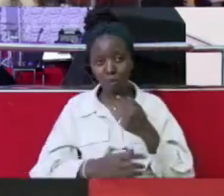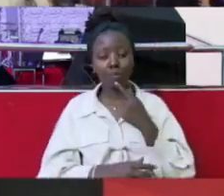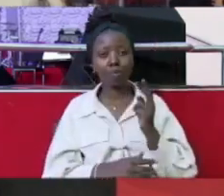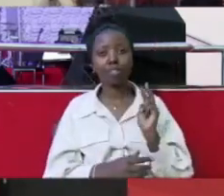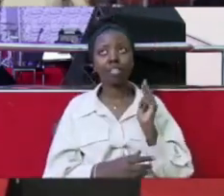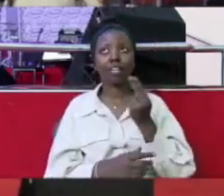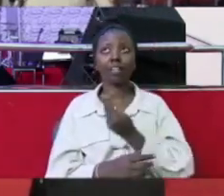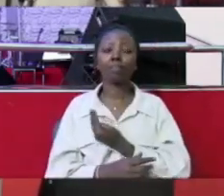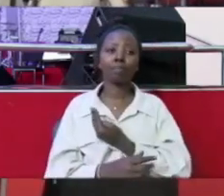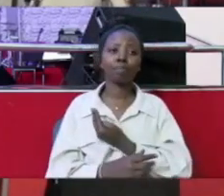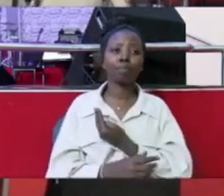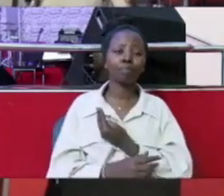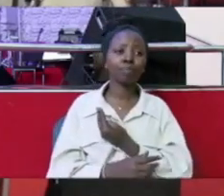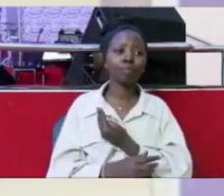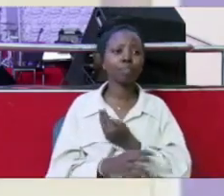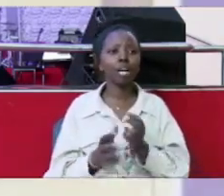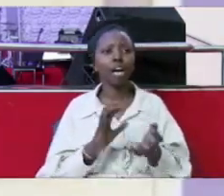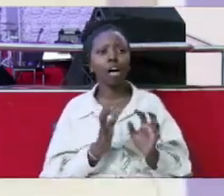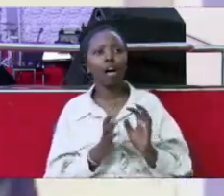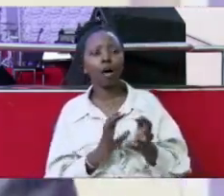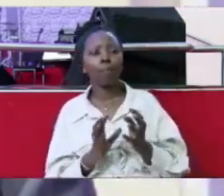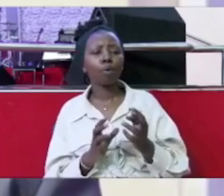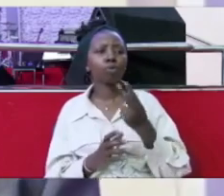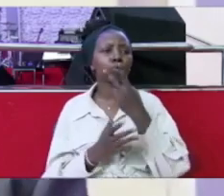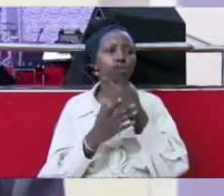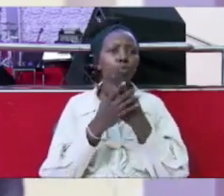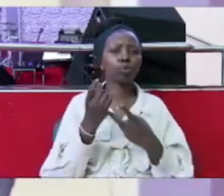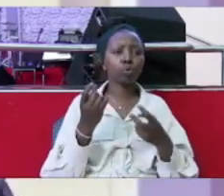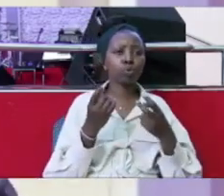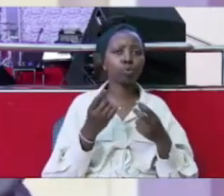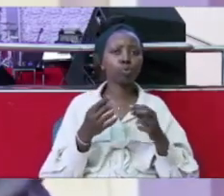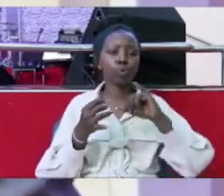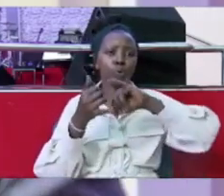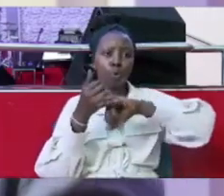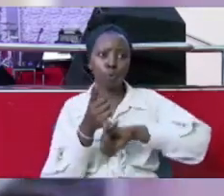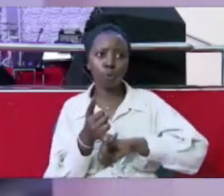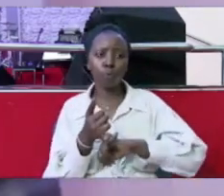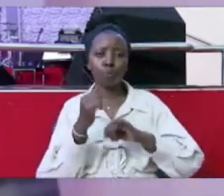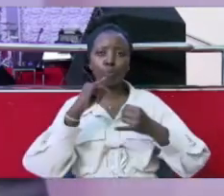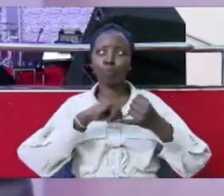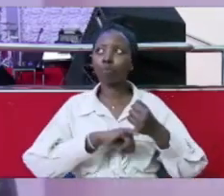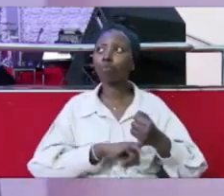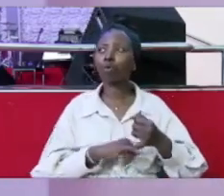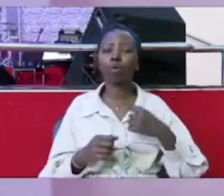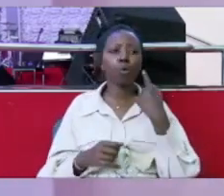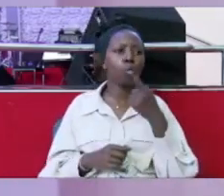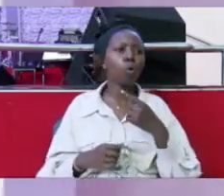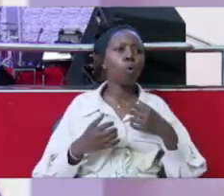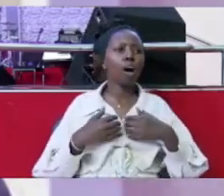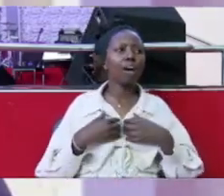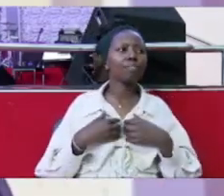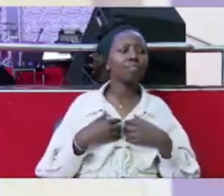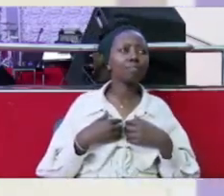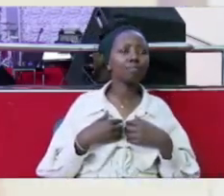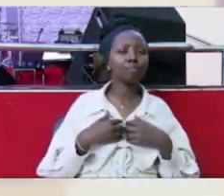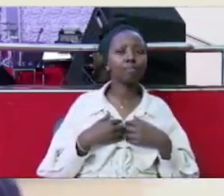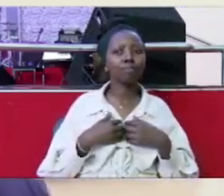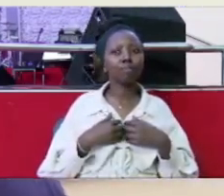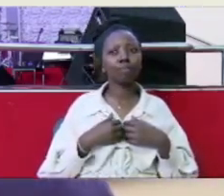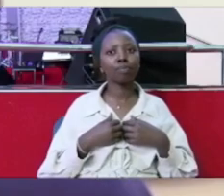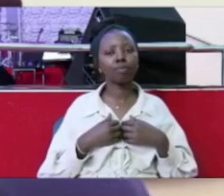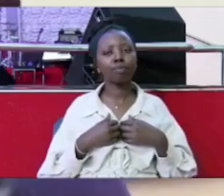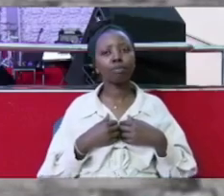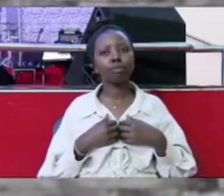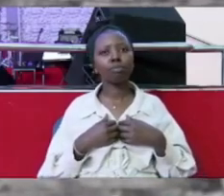nisikia askofu akituelezea. About these two couples. Kuhusu hao wanandoa wawili. Who had a nagging problem. Kwapo walikuwa na shida